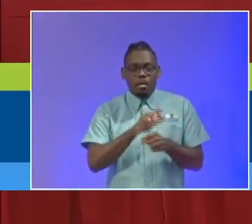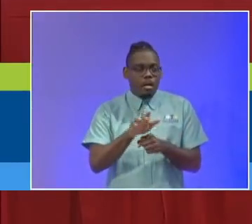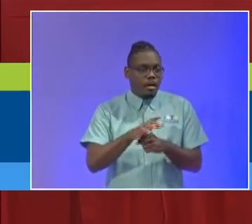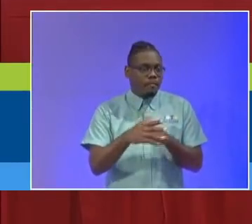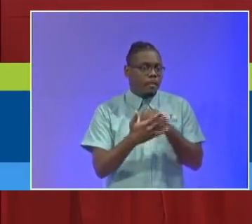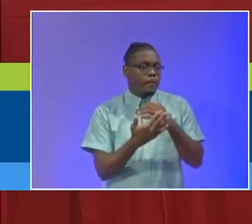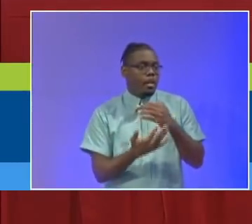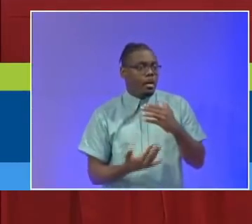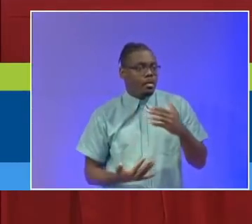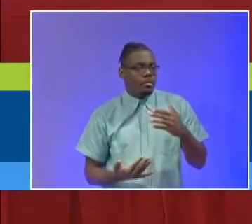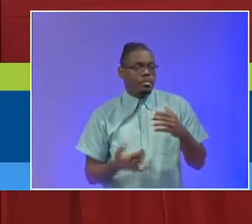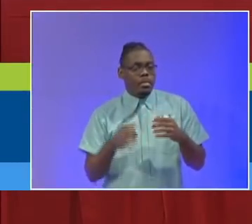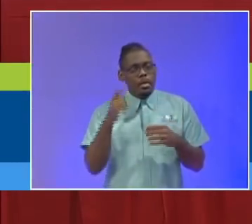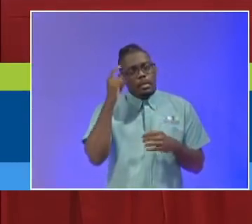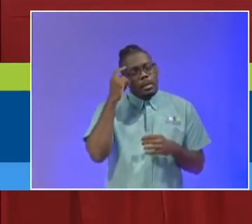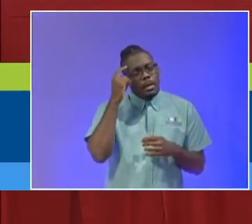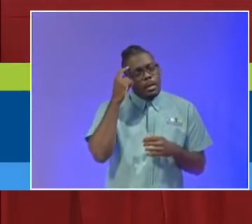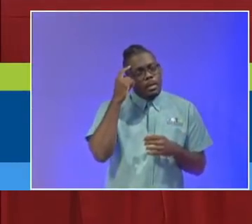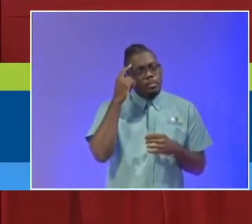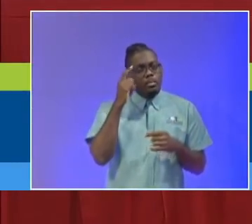for testing with donors.